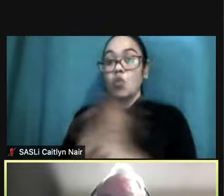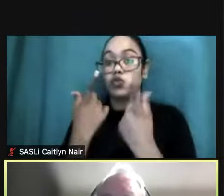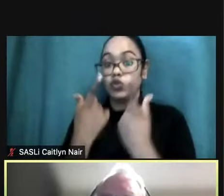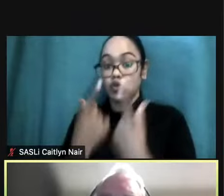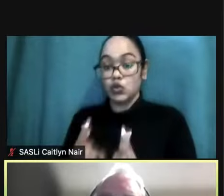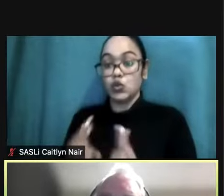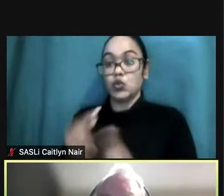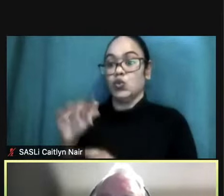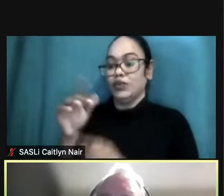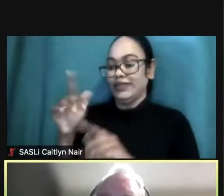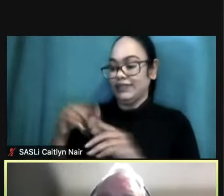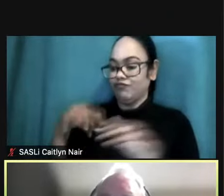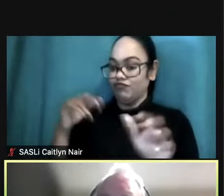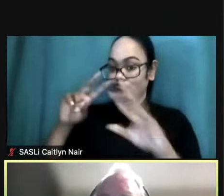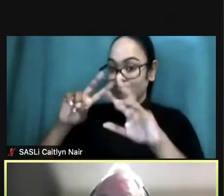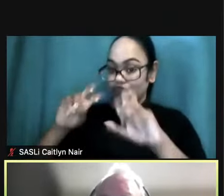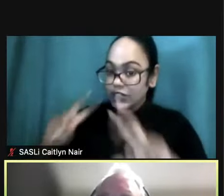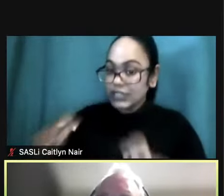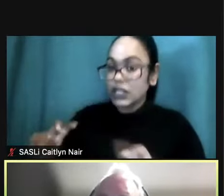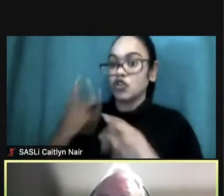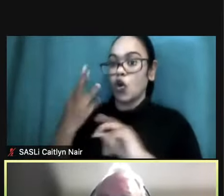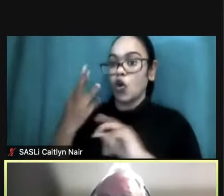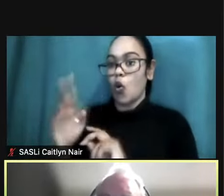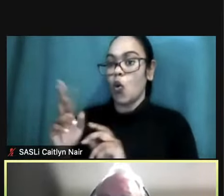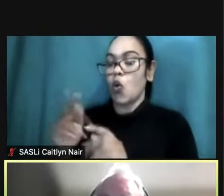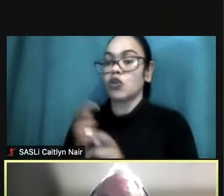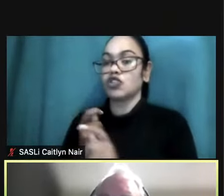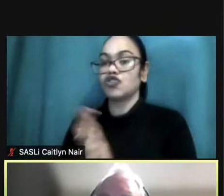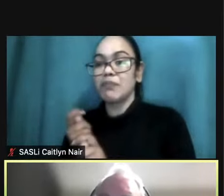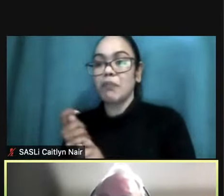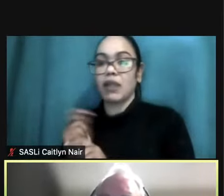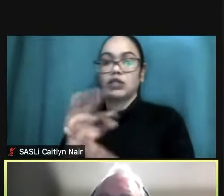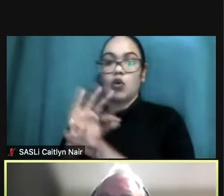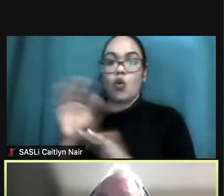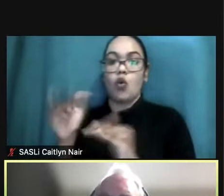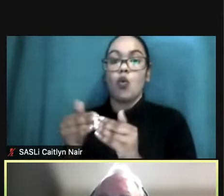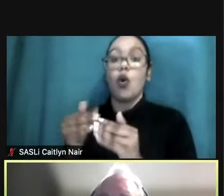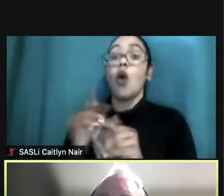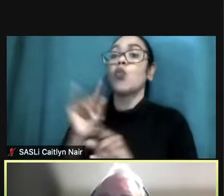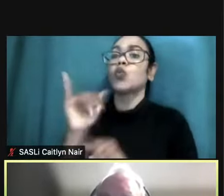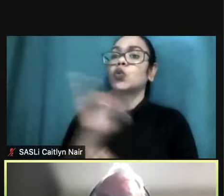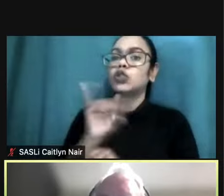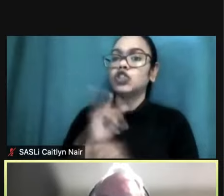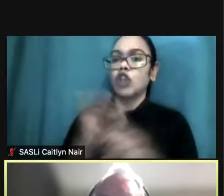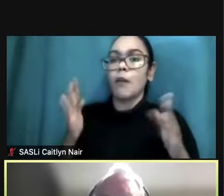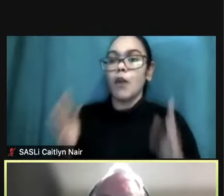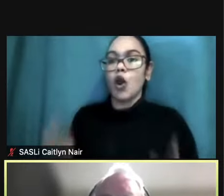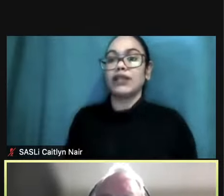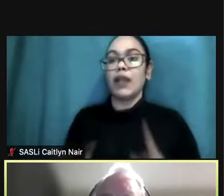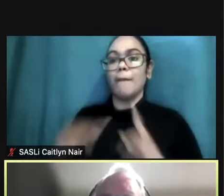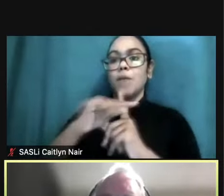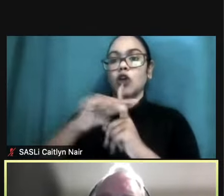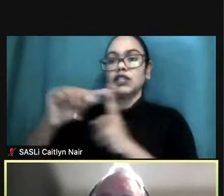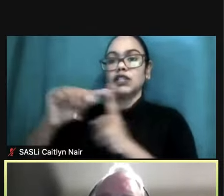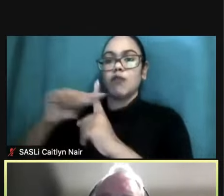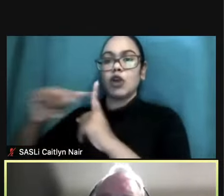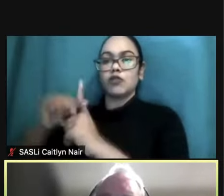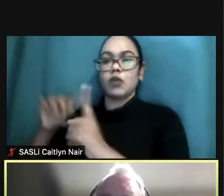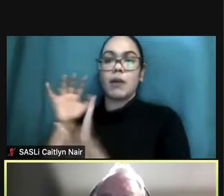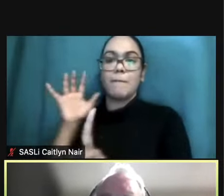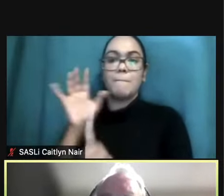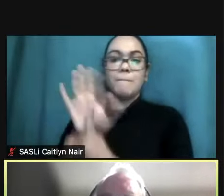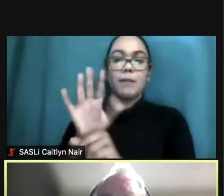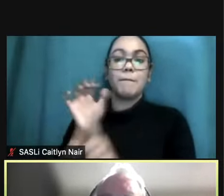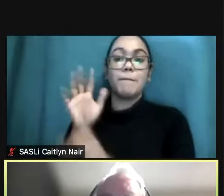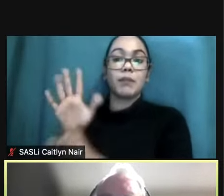sequencing of what proportion of the samples that are testing positive might be this variant. And so one